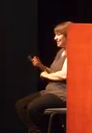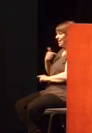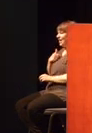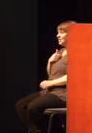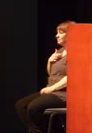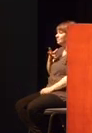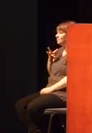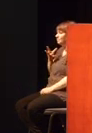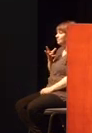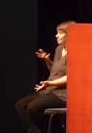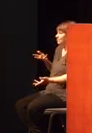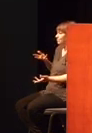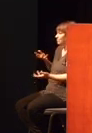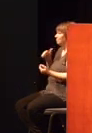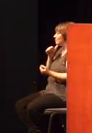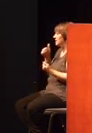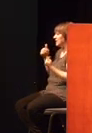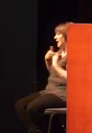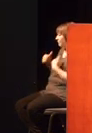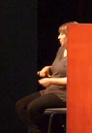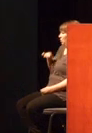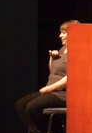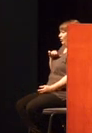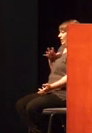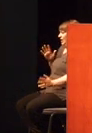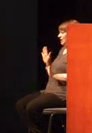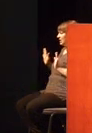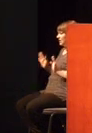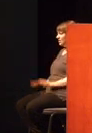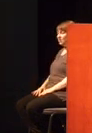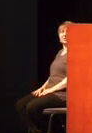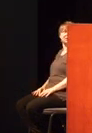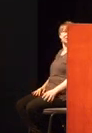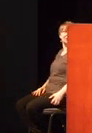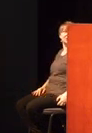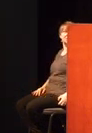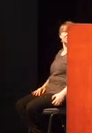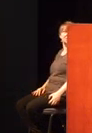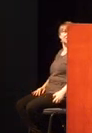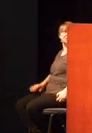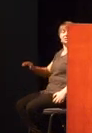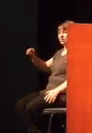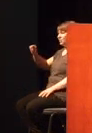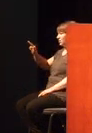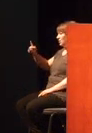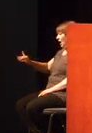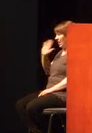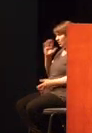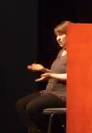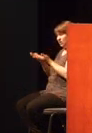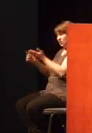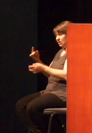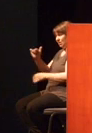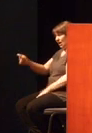not have the courage, I would say. Others will give you another term. Allie will give you another term later. I